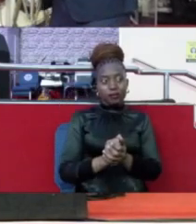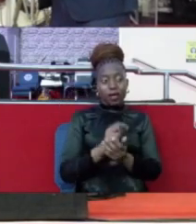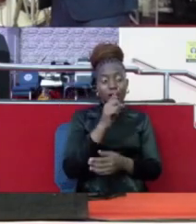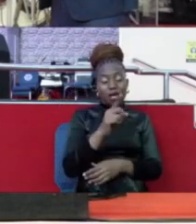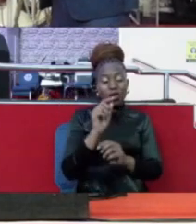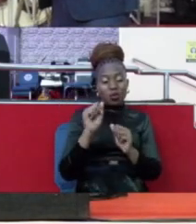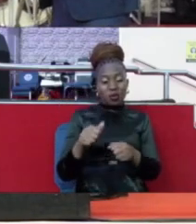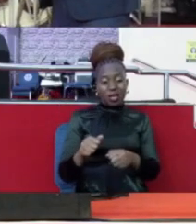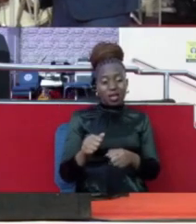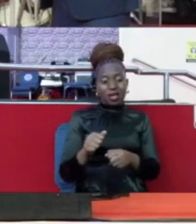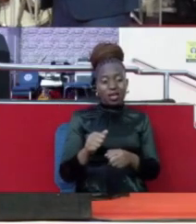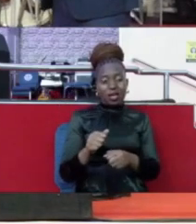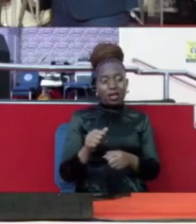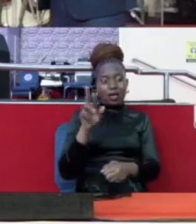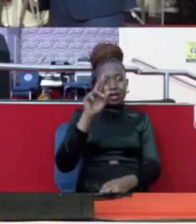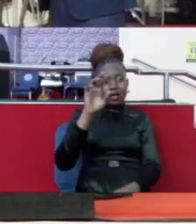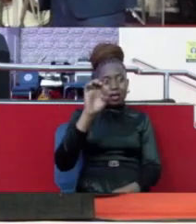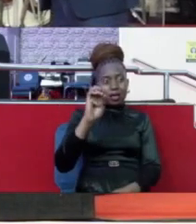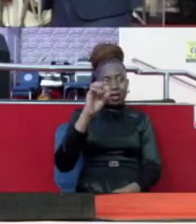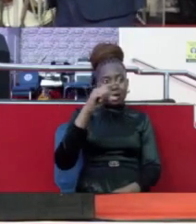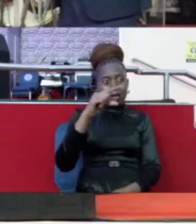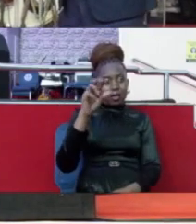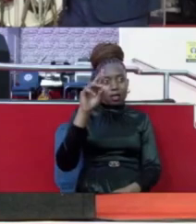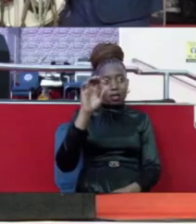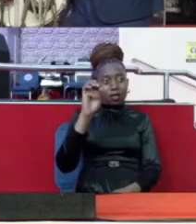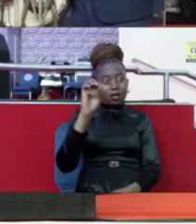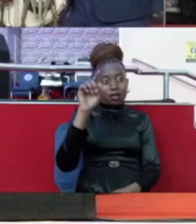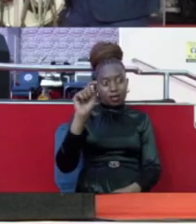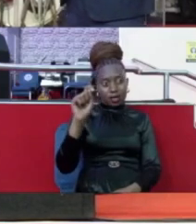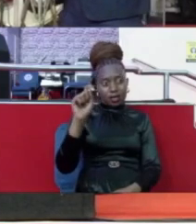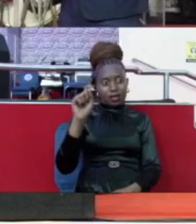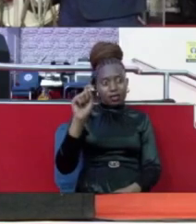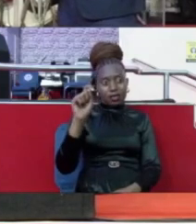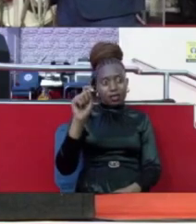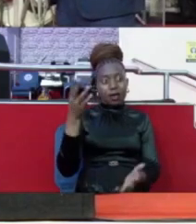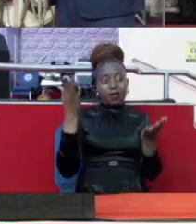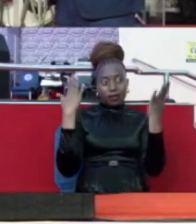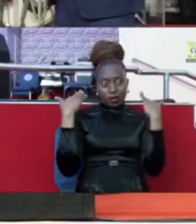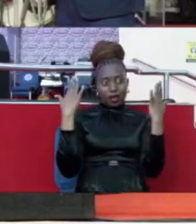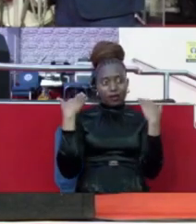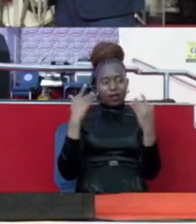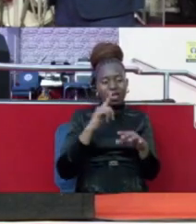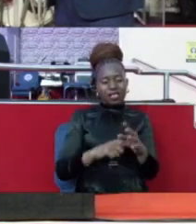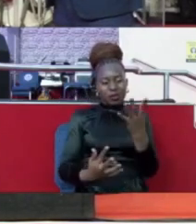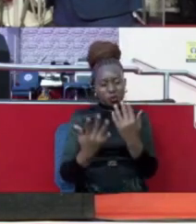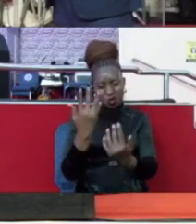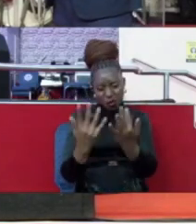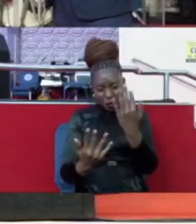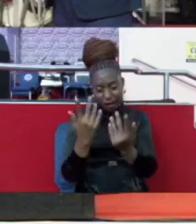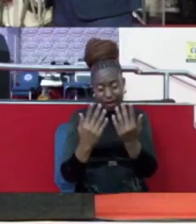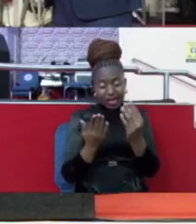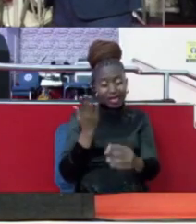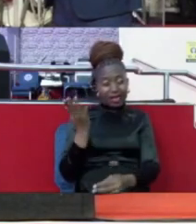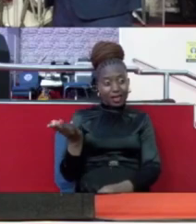regret forever. Waweza ukajuta milele. As you burn in the hot place. Hata unapochomeka pale pahali pa moto. That you